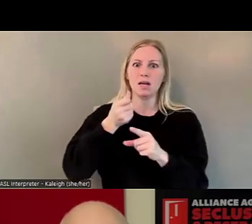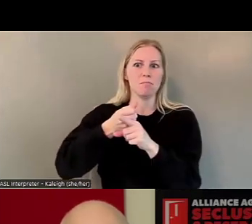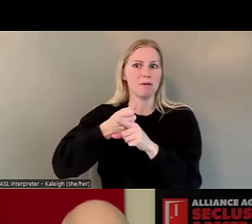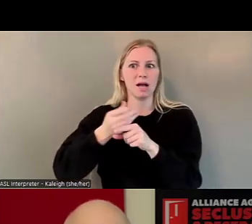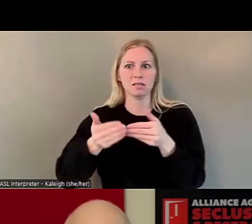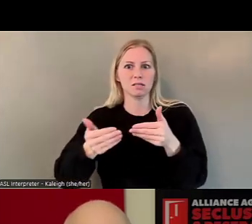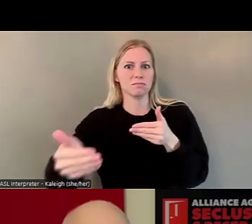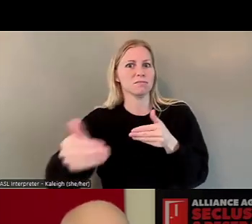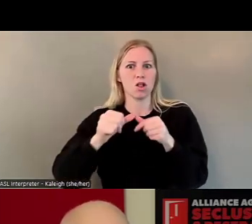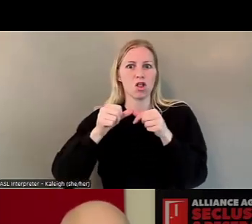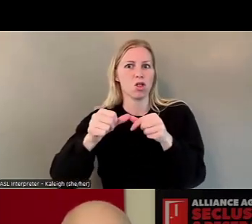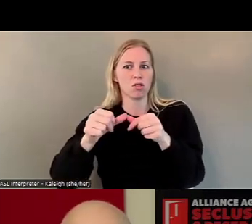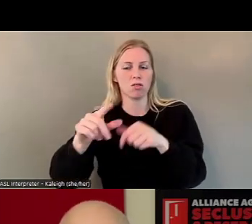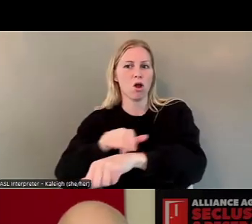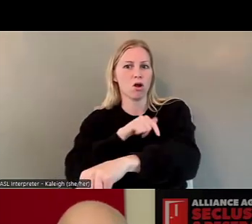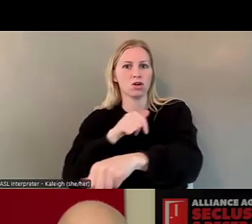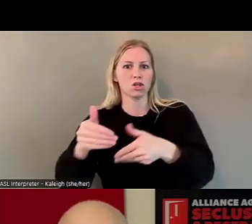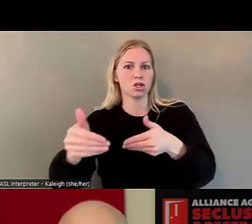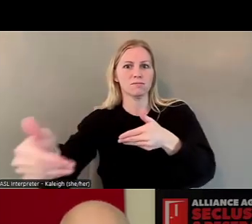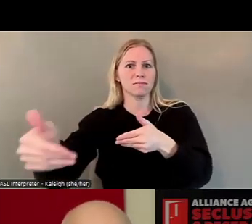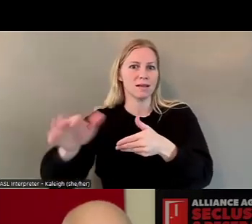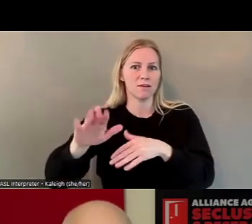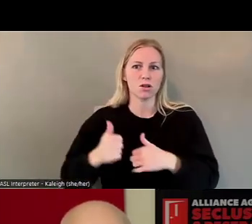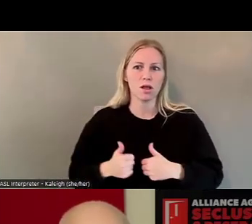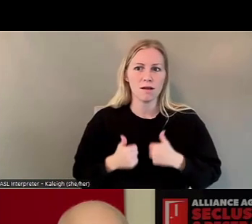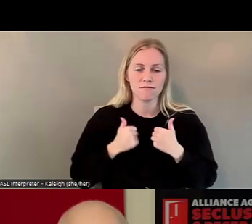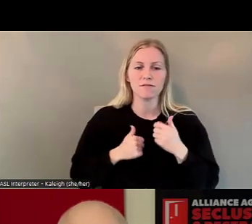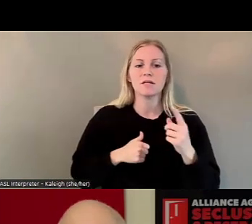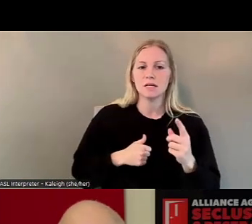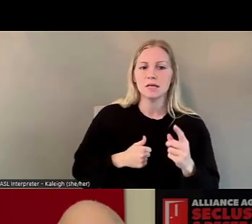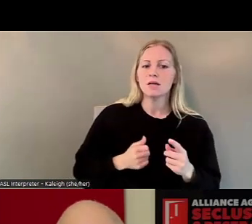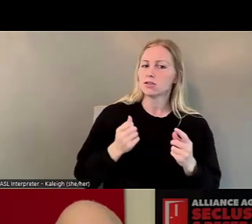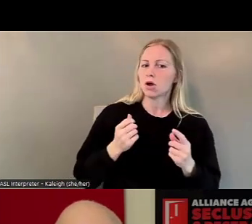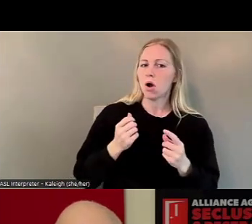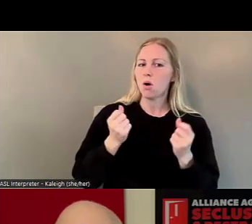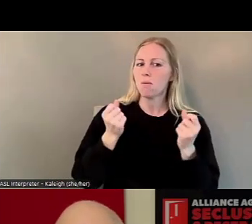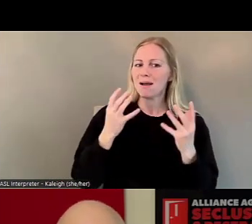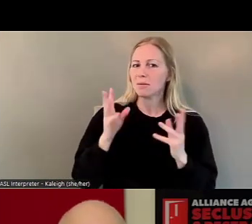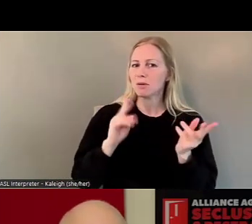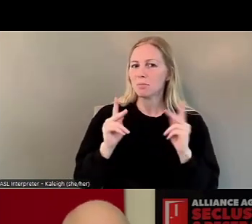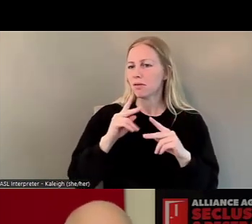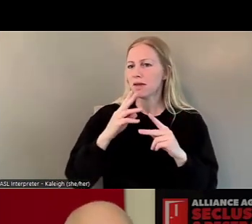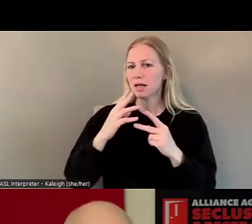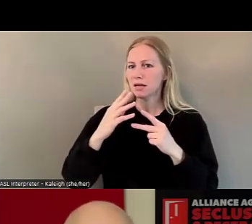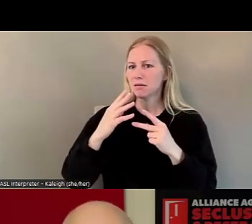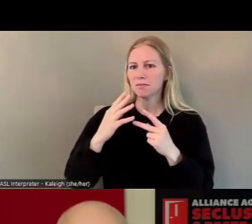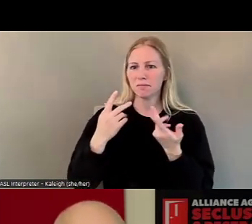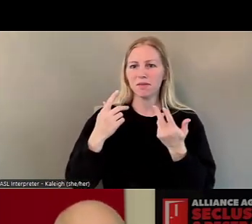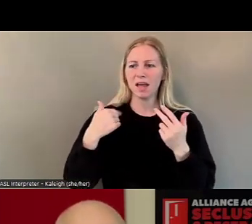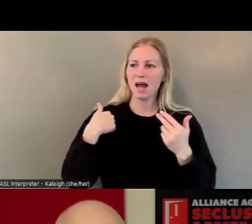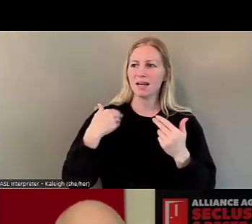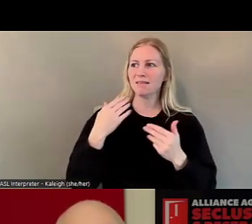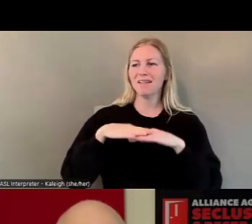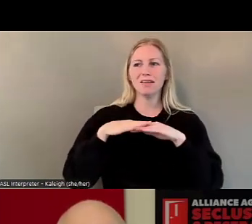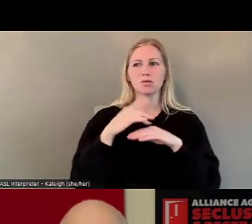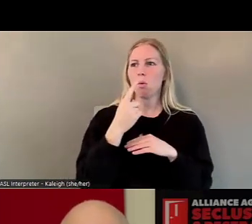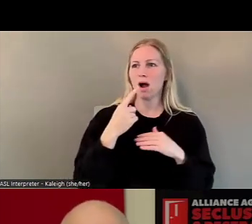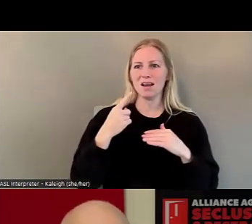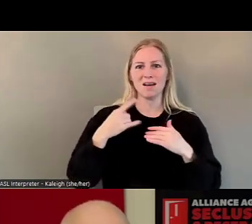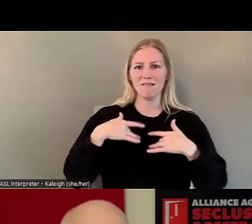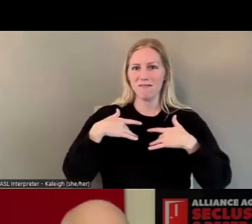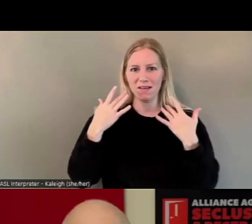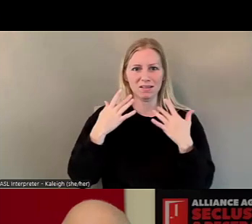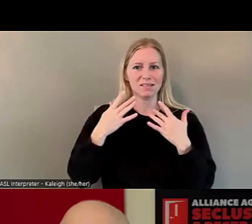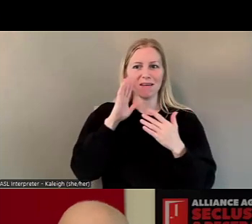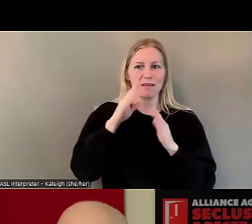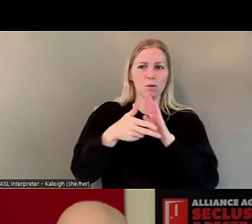at least one thing that they would consider an adverse childhood experiences. And these varied. They were kind of defined in the study, but it might